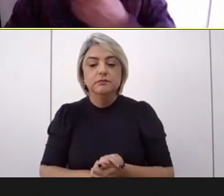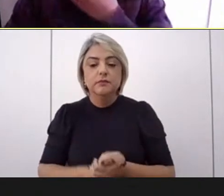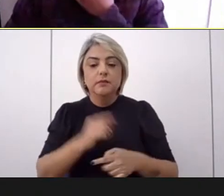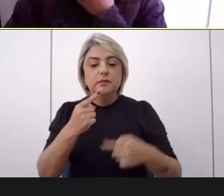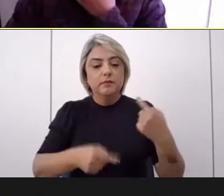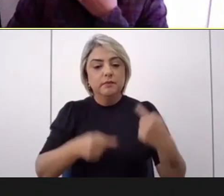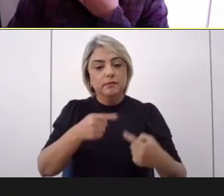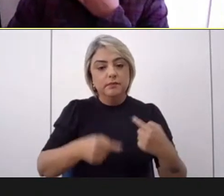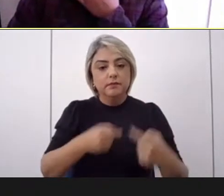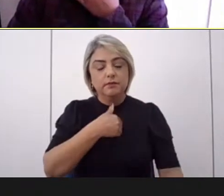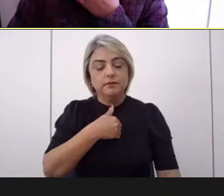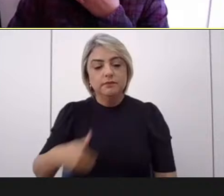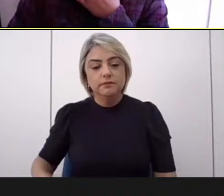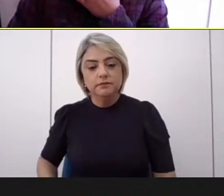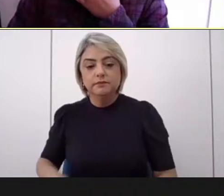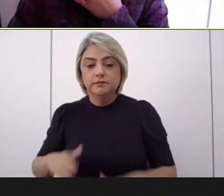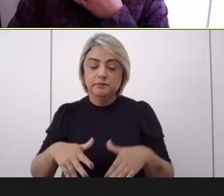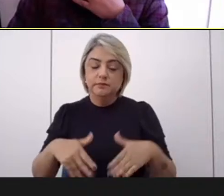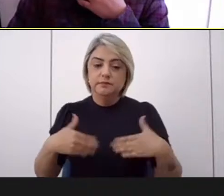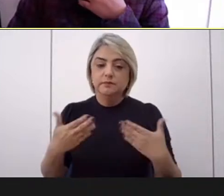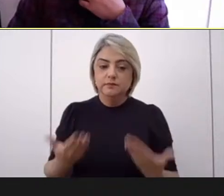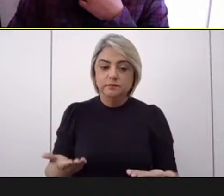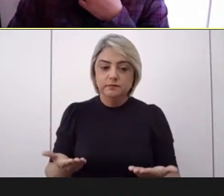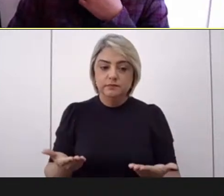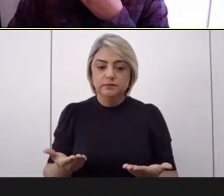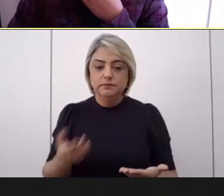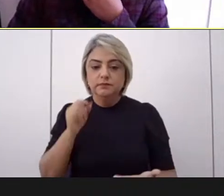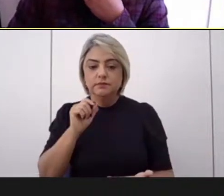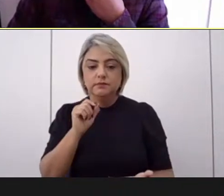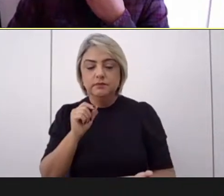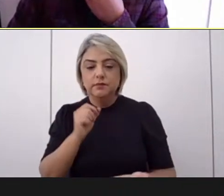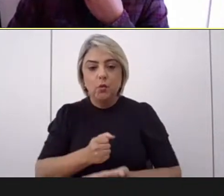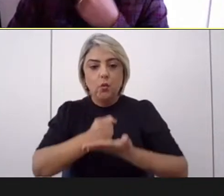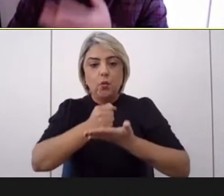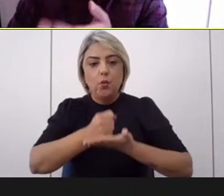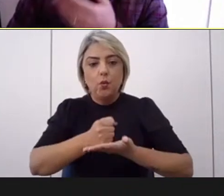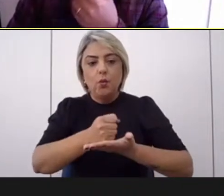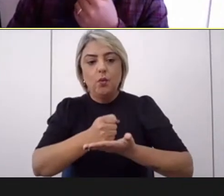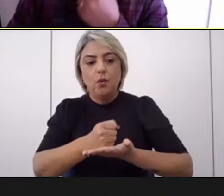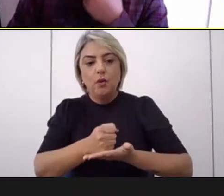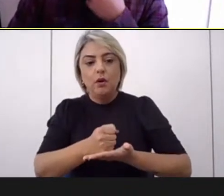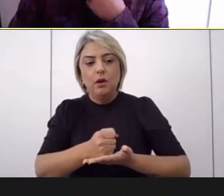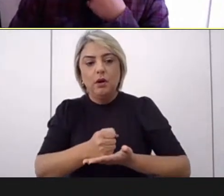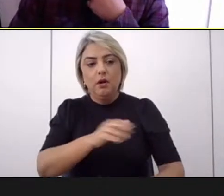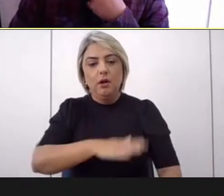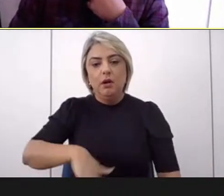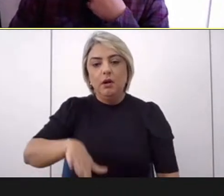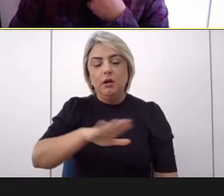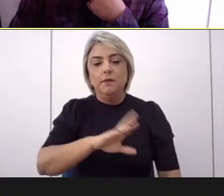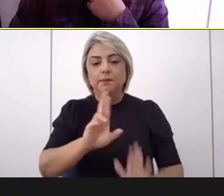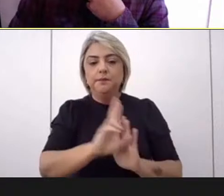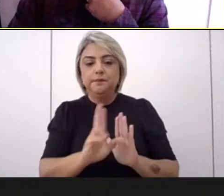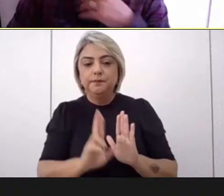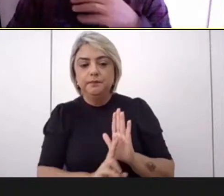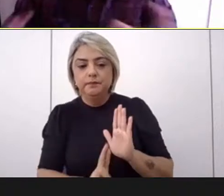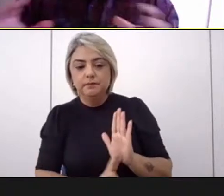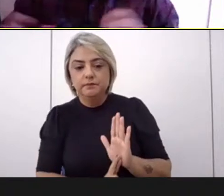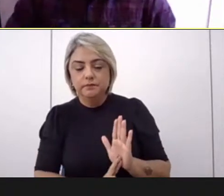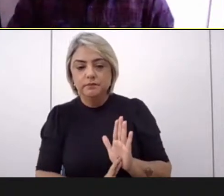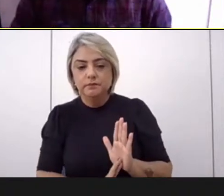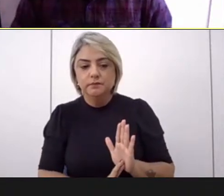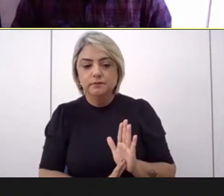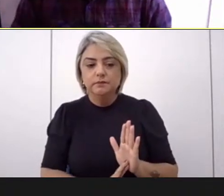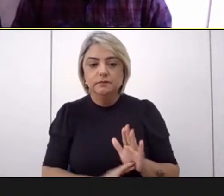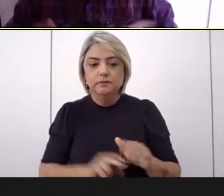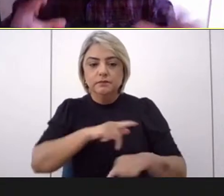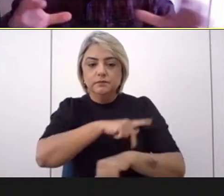So this work on the area of transnational regulations is very interesting, and